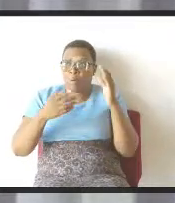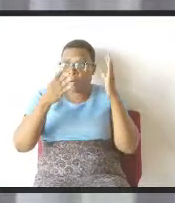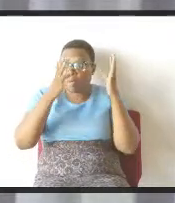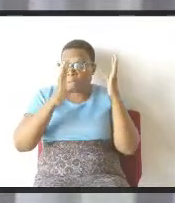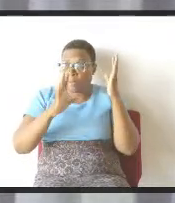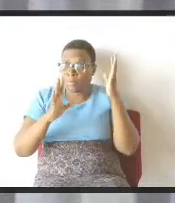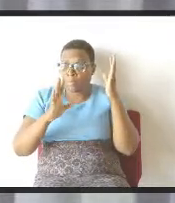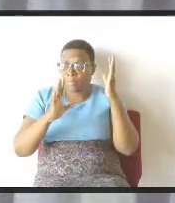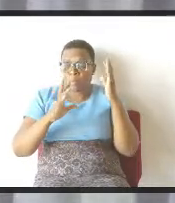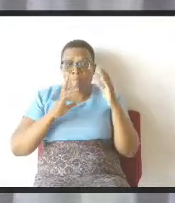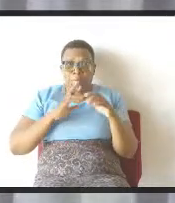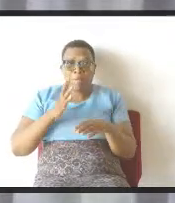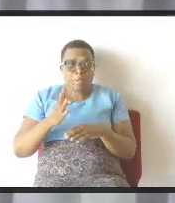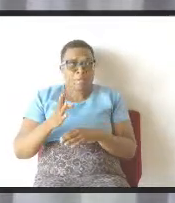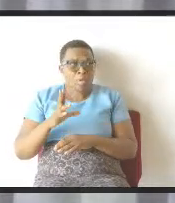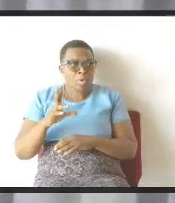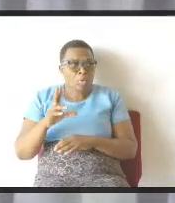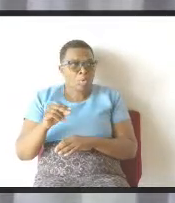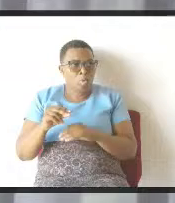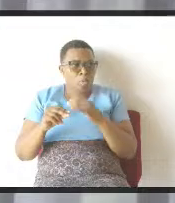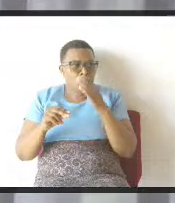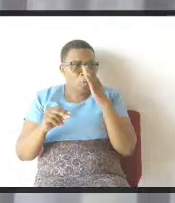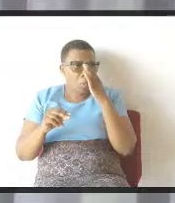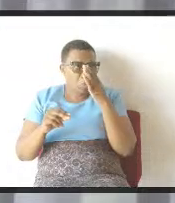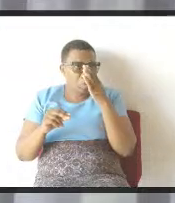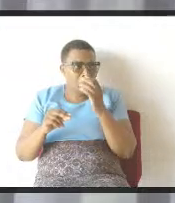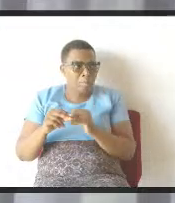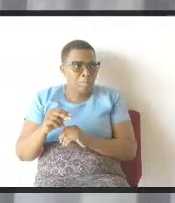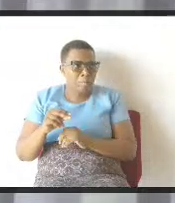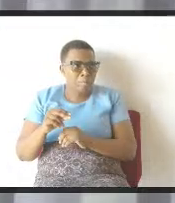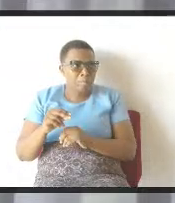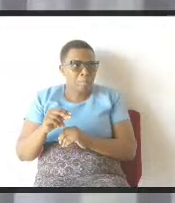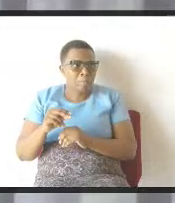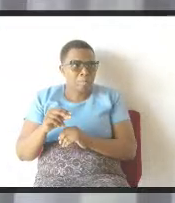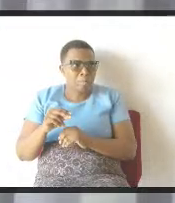Are there no foes for me to face?